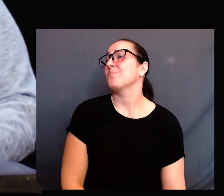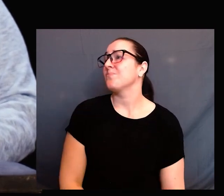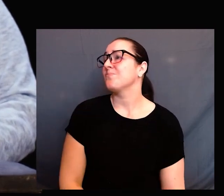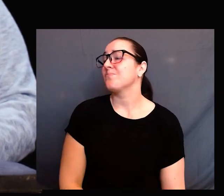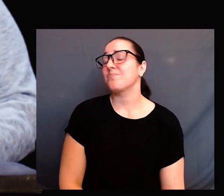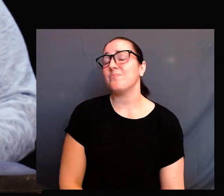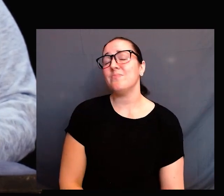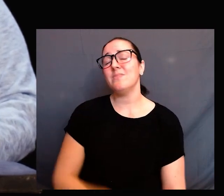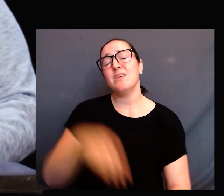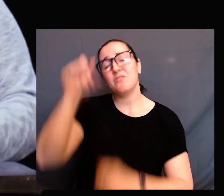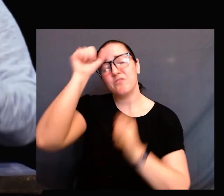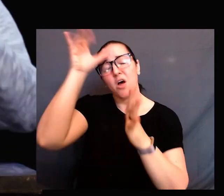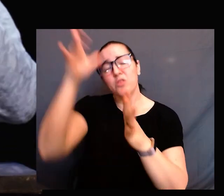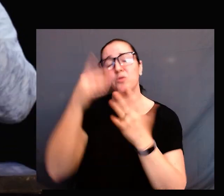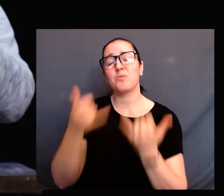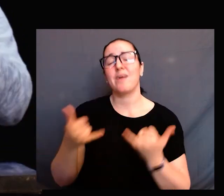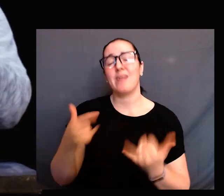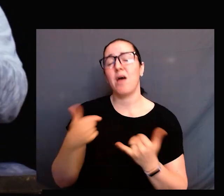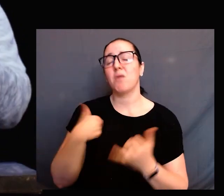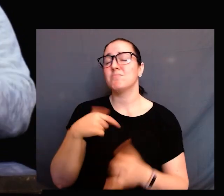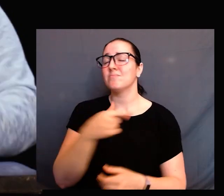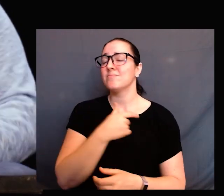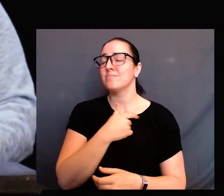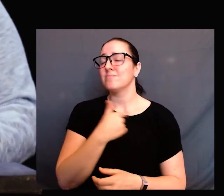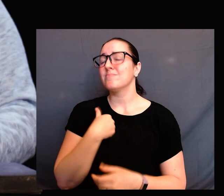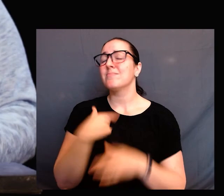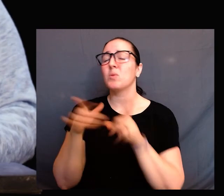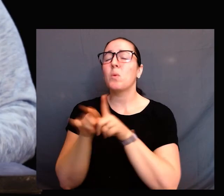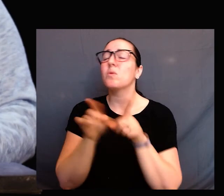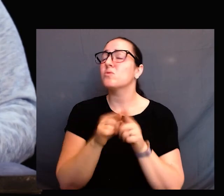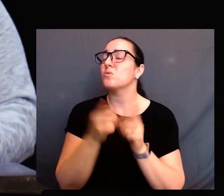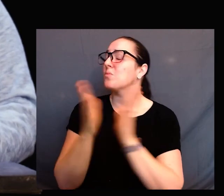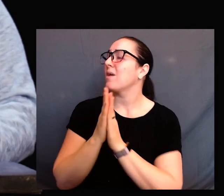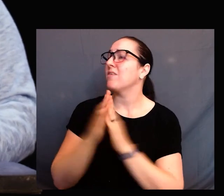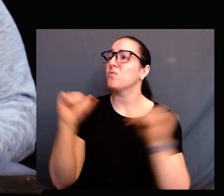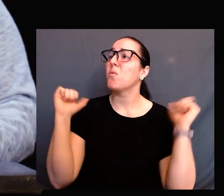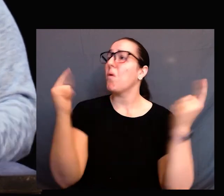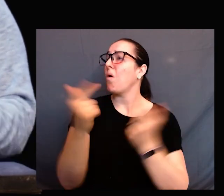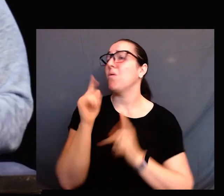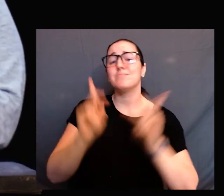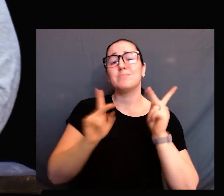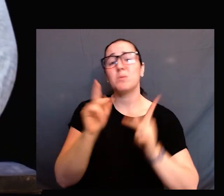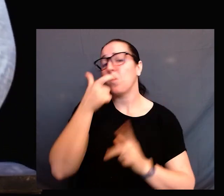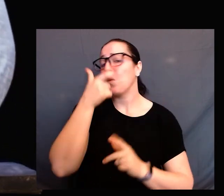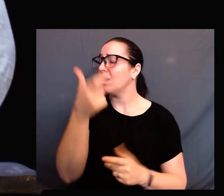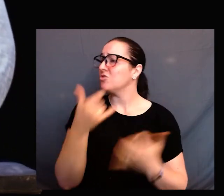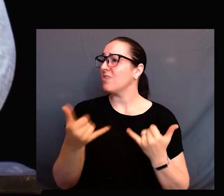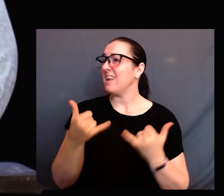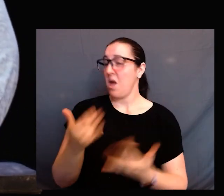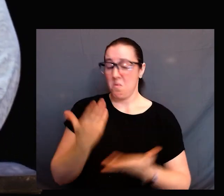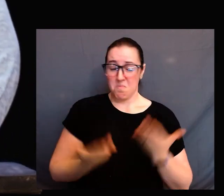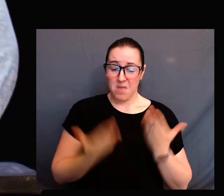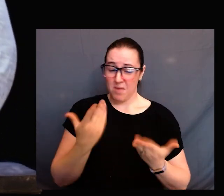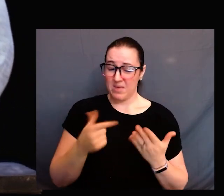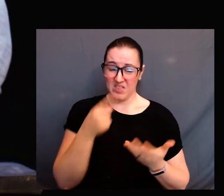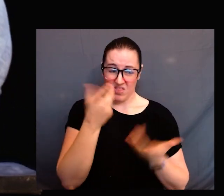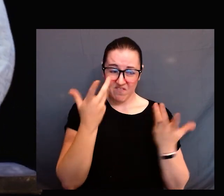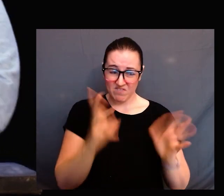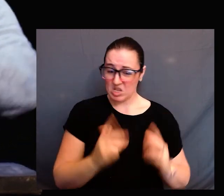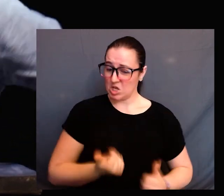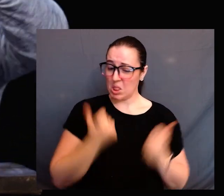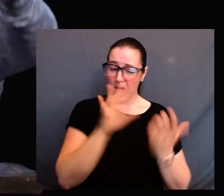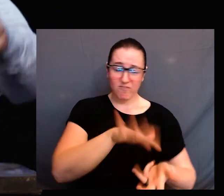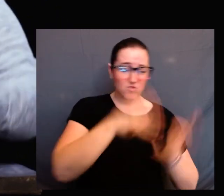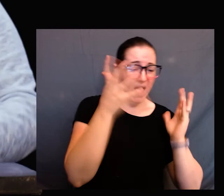Amen. And Father, right now I also pray for all those that are watching, that their life may be either crashing or